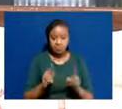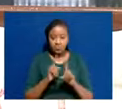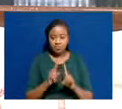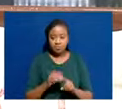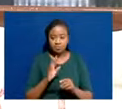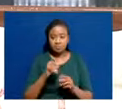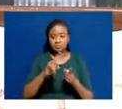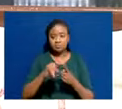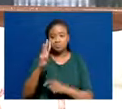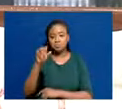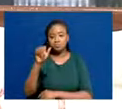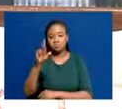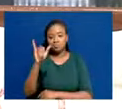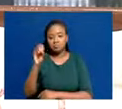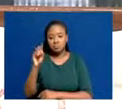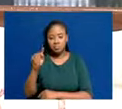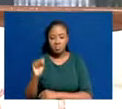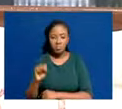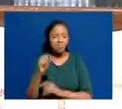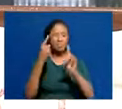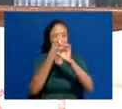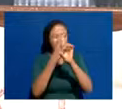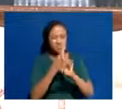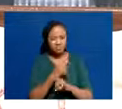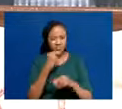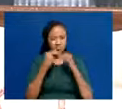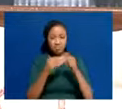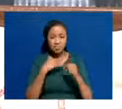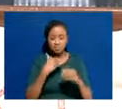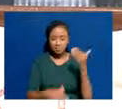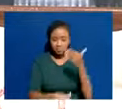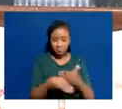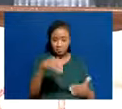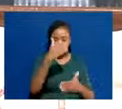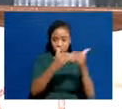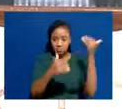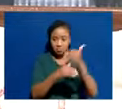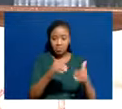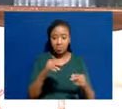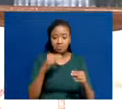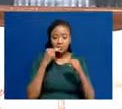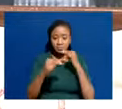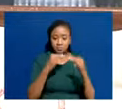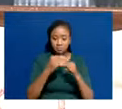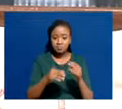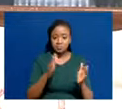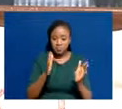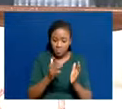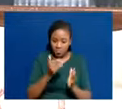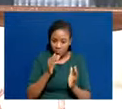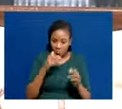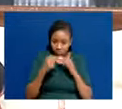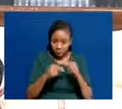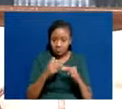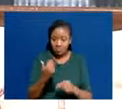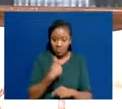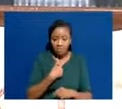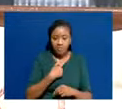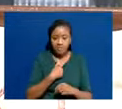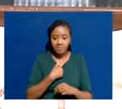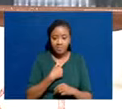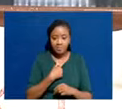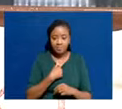Marriotts to the Holiday Inns, all of these people, to build hotels with conference facilities, but we also have an